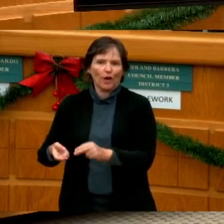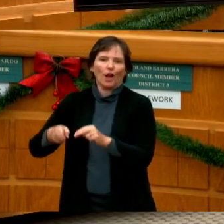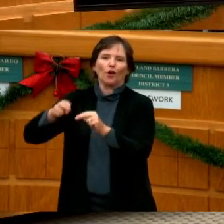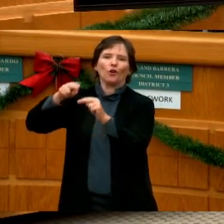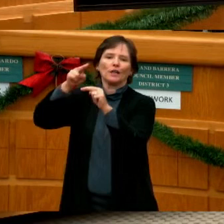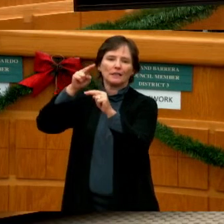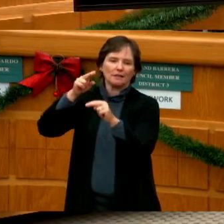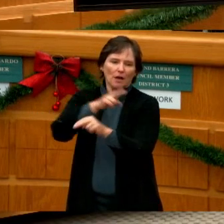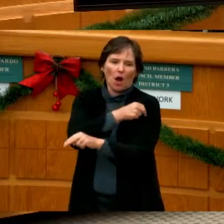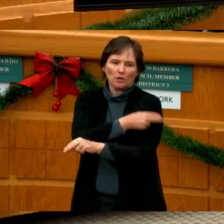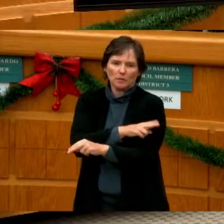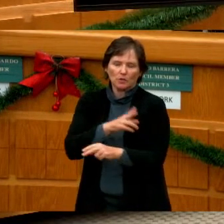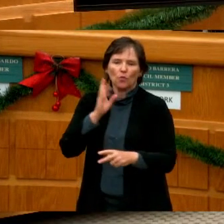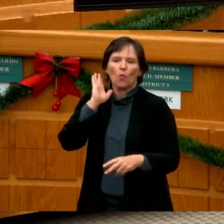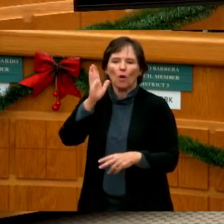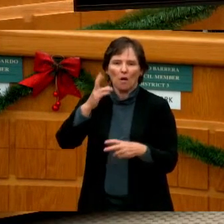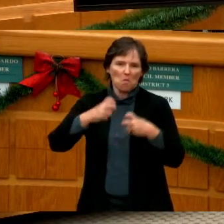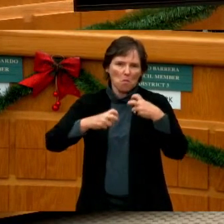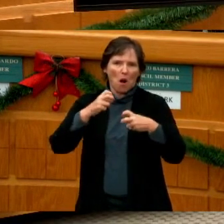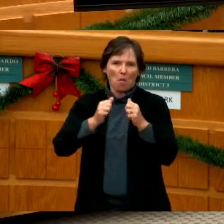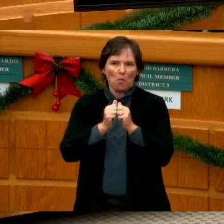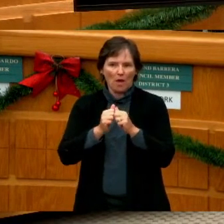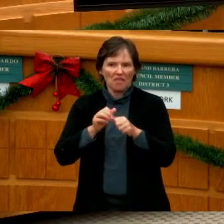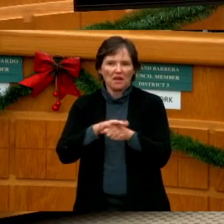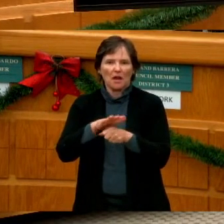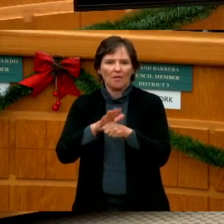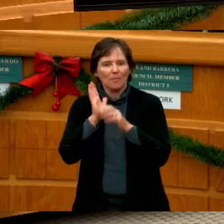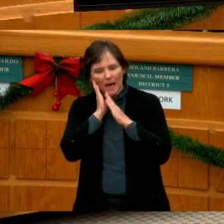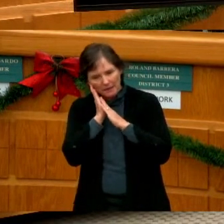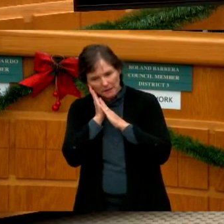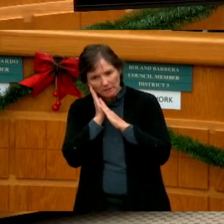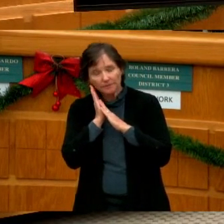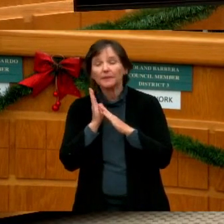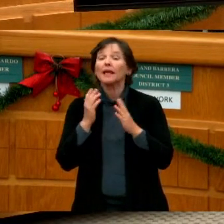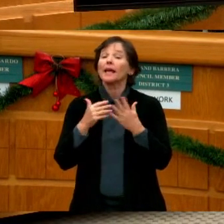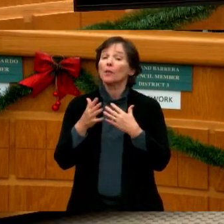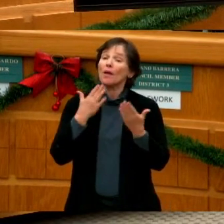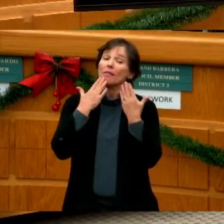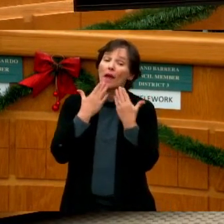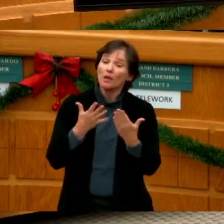Any other questions? Seeing none, so thank you very much.